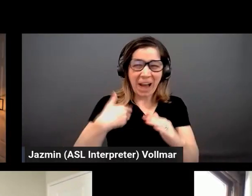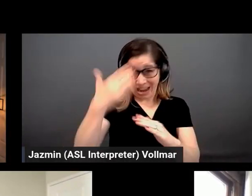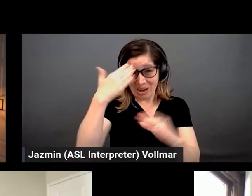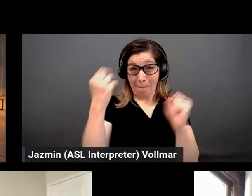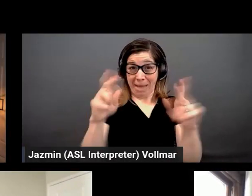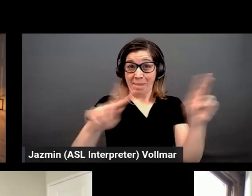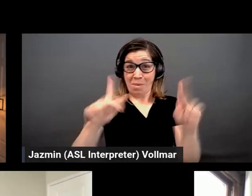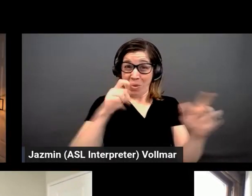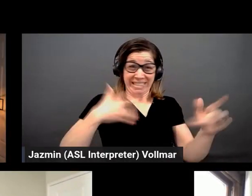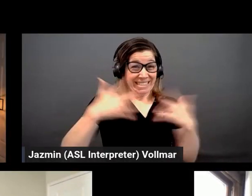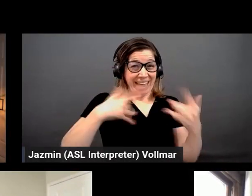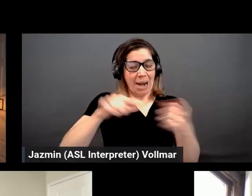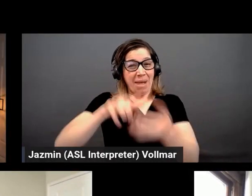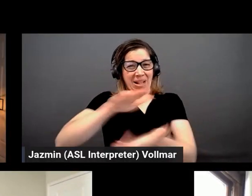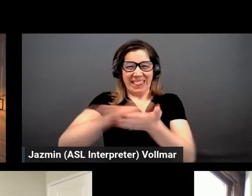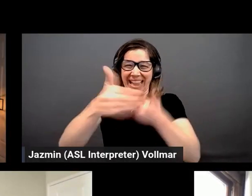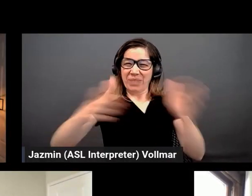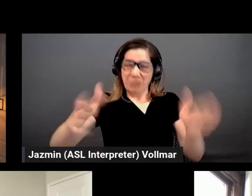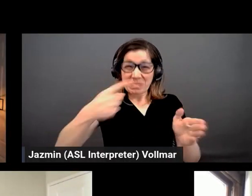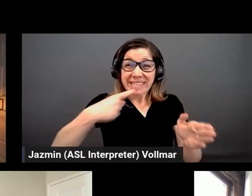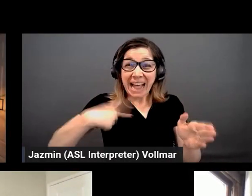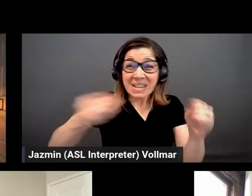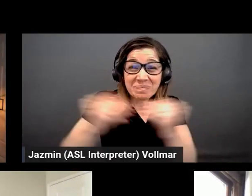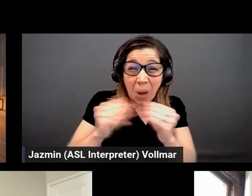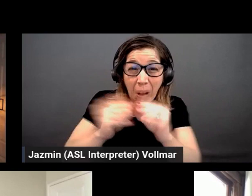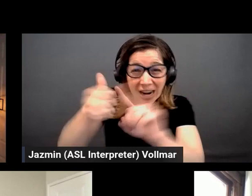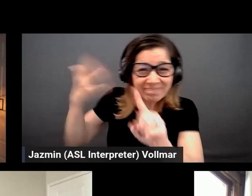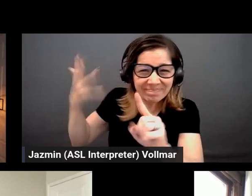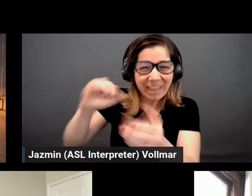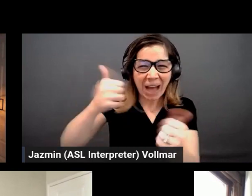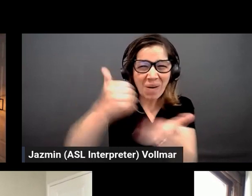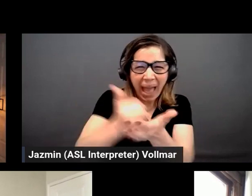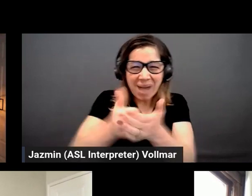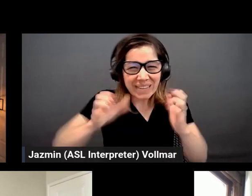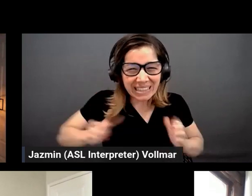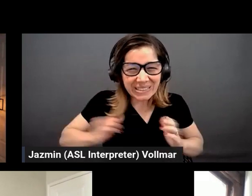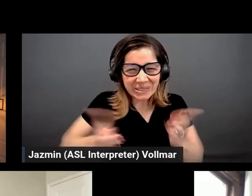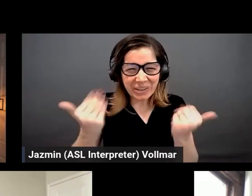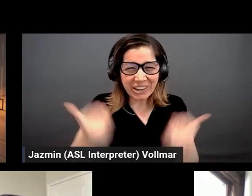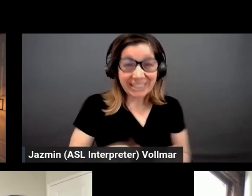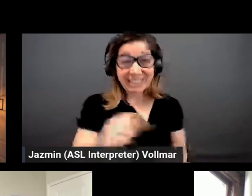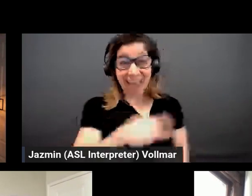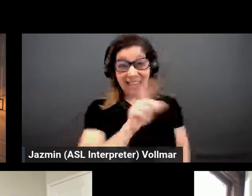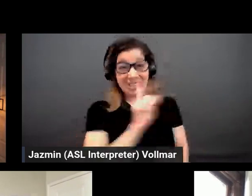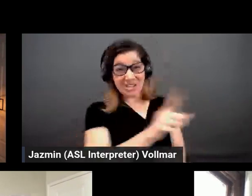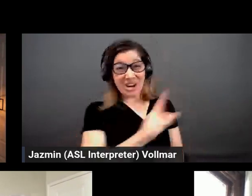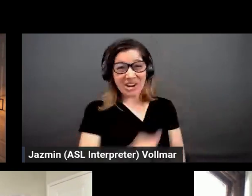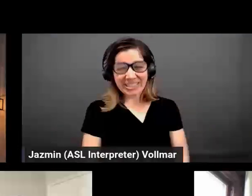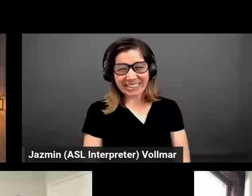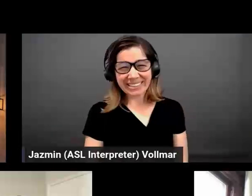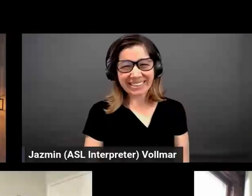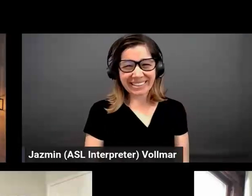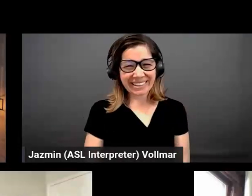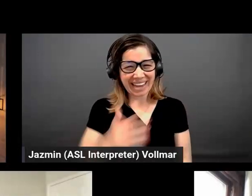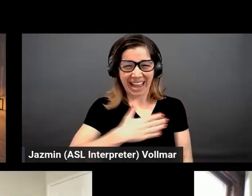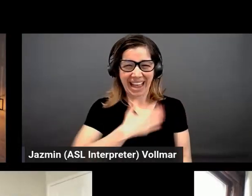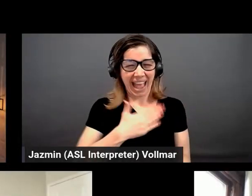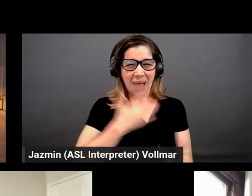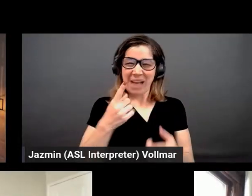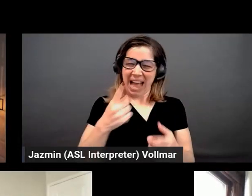really excited about Clean Rooms. Can you tell us more about what it is and how it helps customers? Yeah, sure. Let me take a crack at